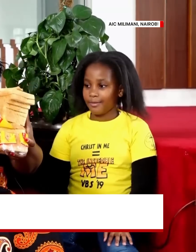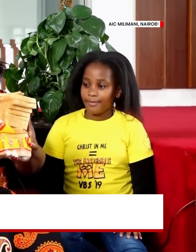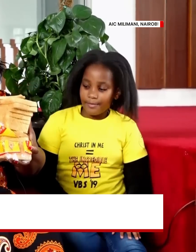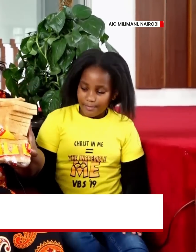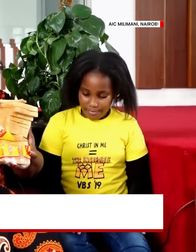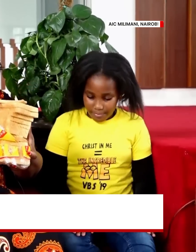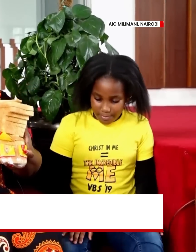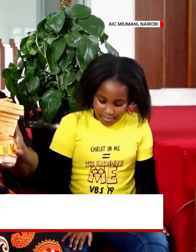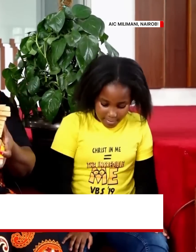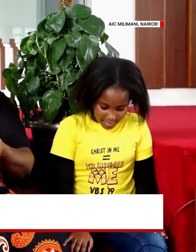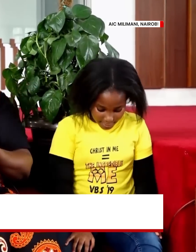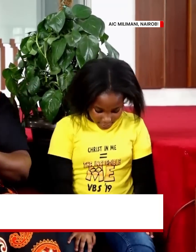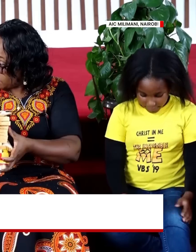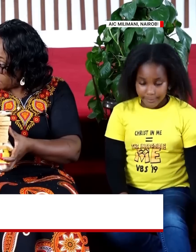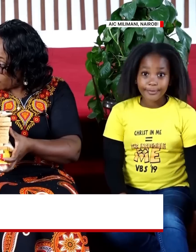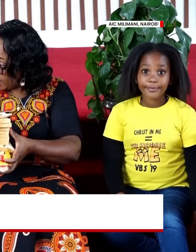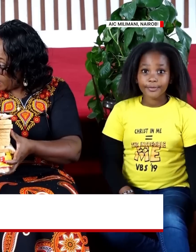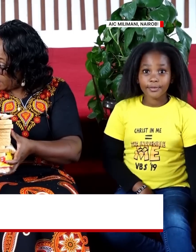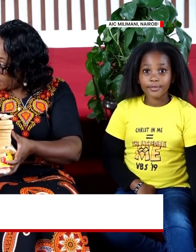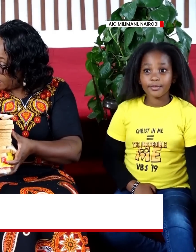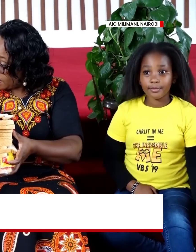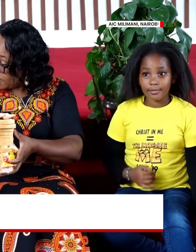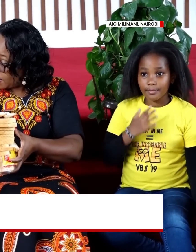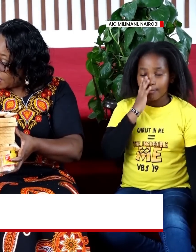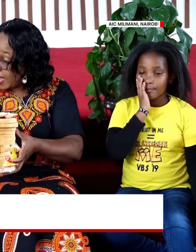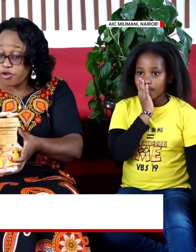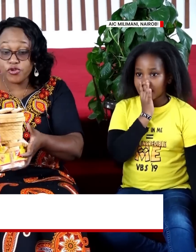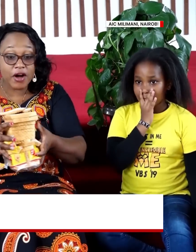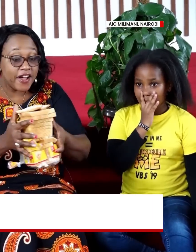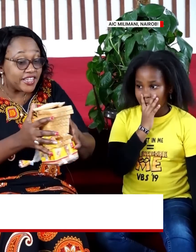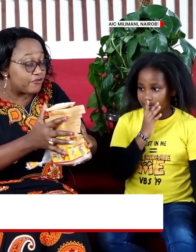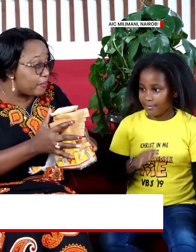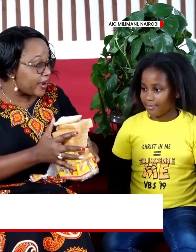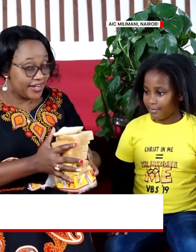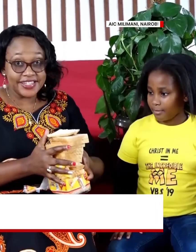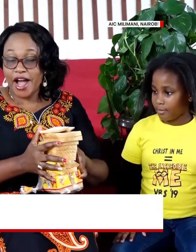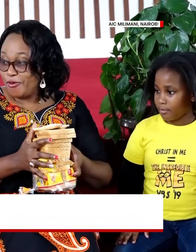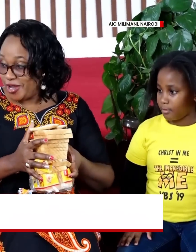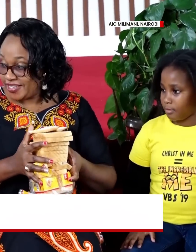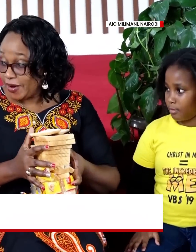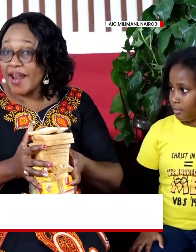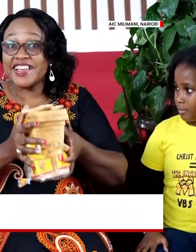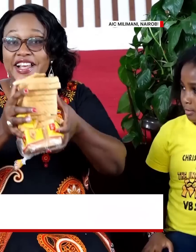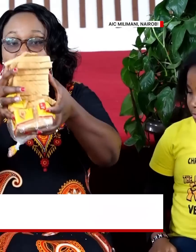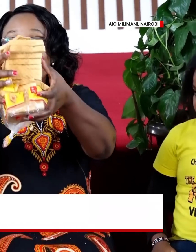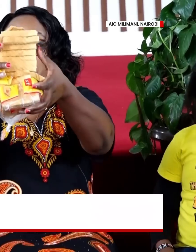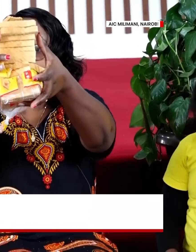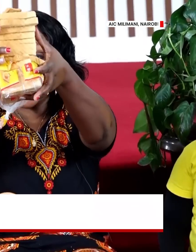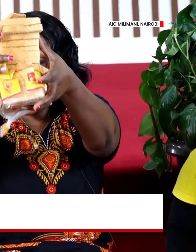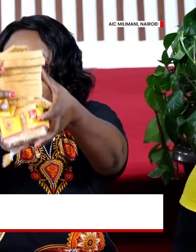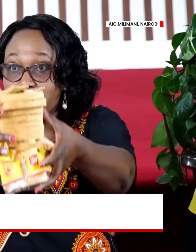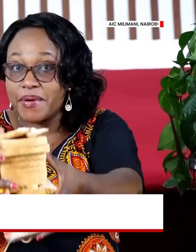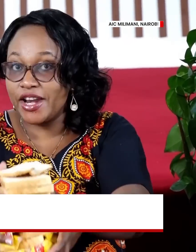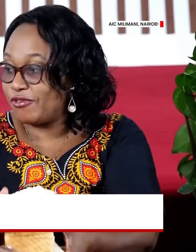life? Someone who is called the bread. Okay? Mm-hmm. Who is now you are fighting for bread. Yeah, who is it? But there's someone